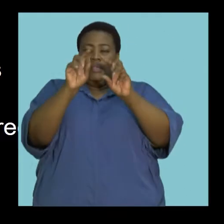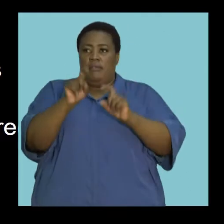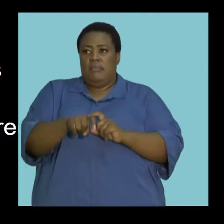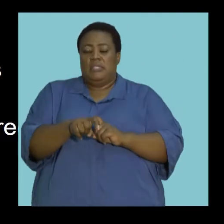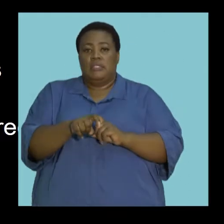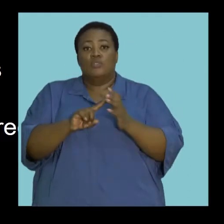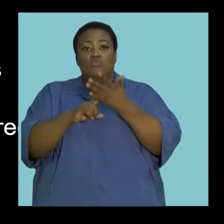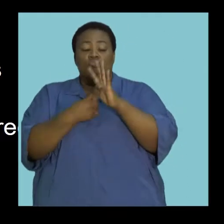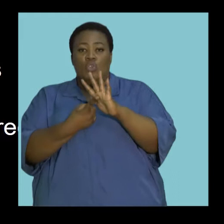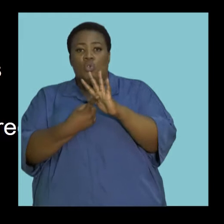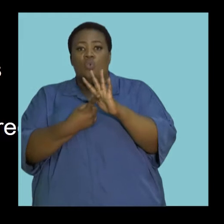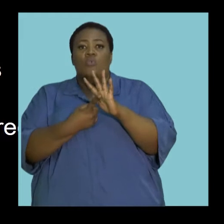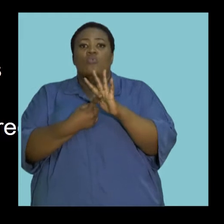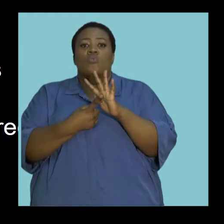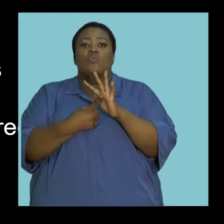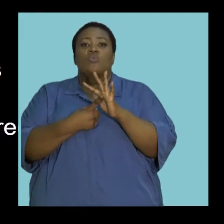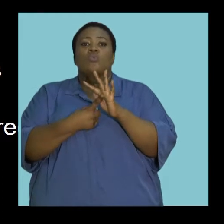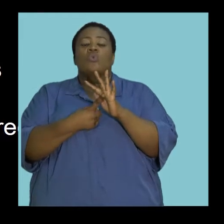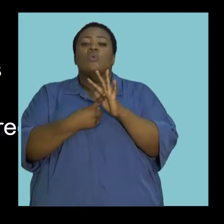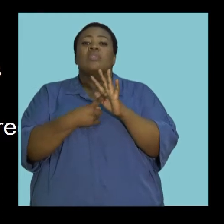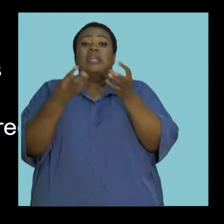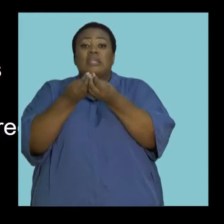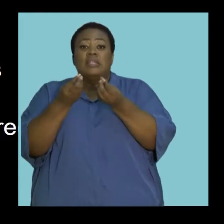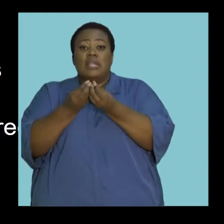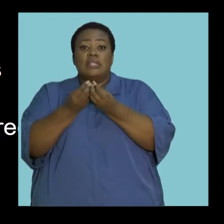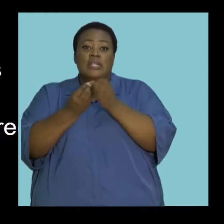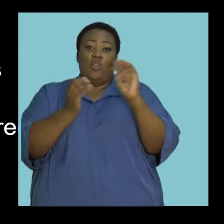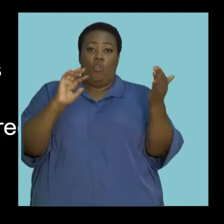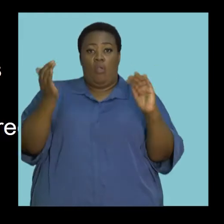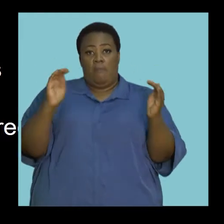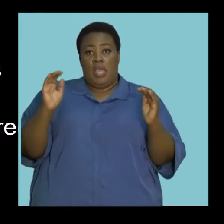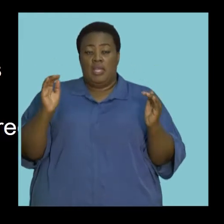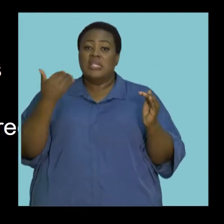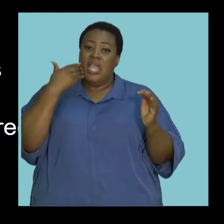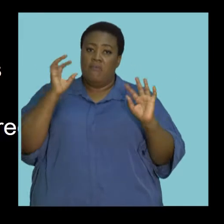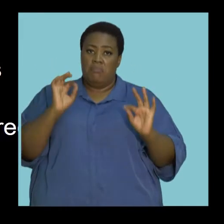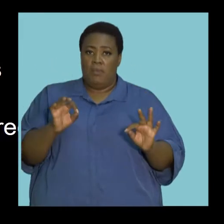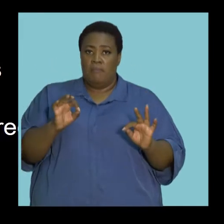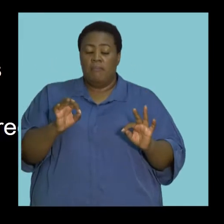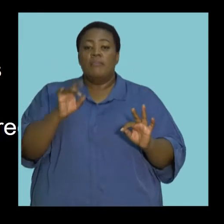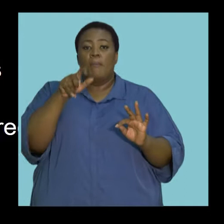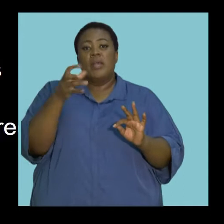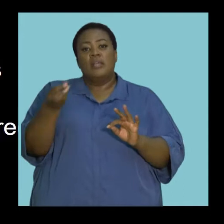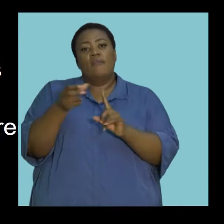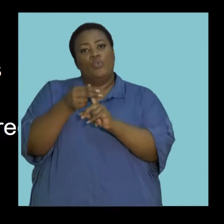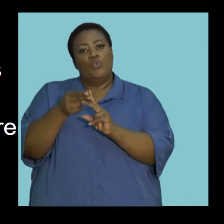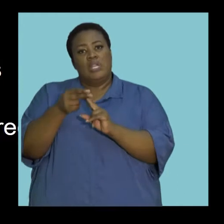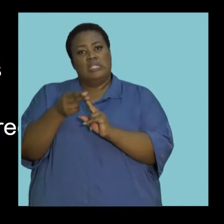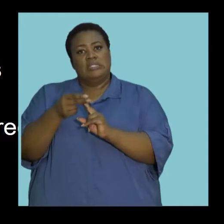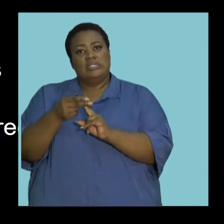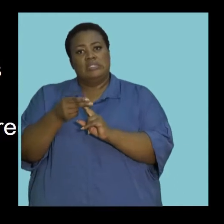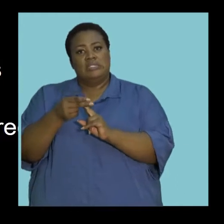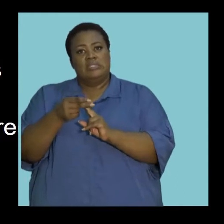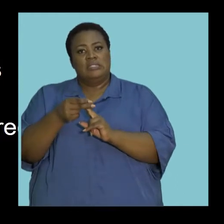should be row headings showing the characteristics that are being compared if it is appropriate. They should be